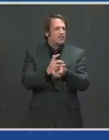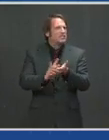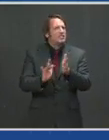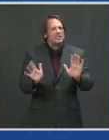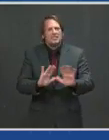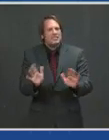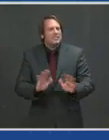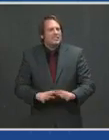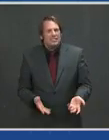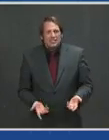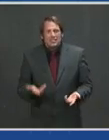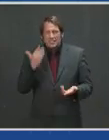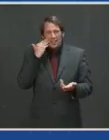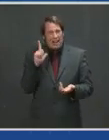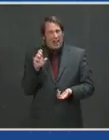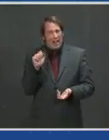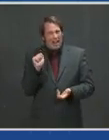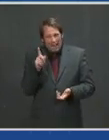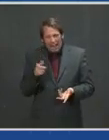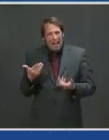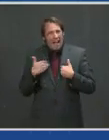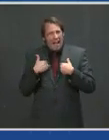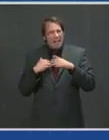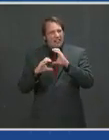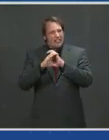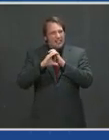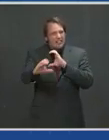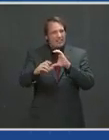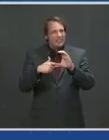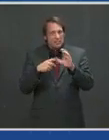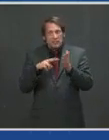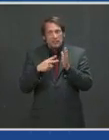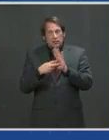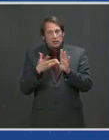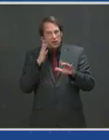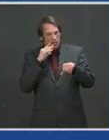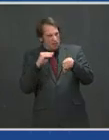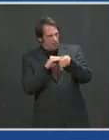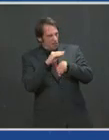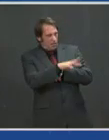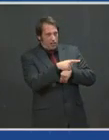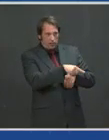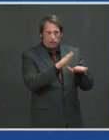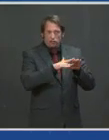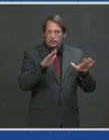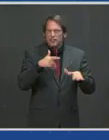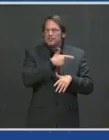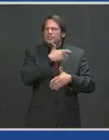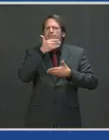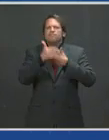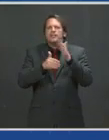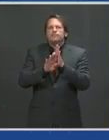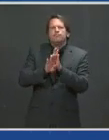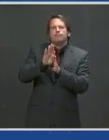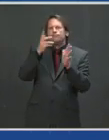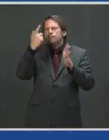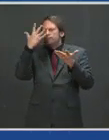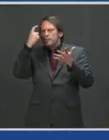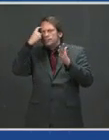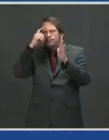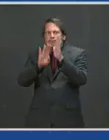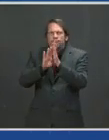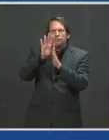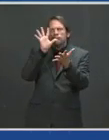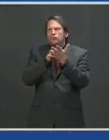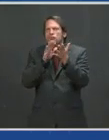our pipes slows a child's development when they drink that water. Ask the entrepreneur whose small business